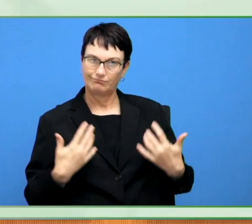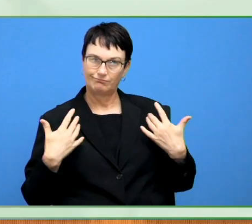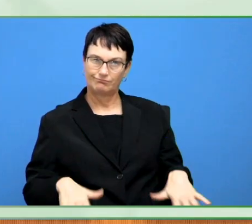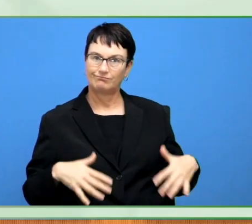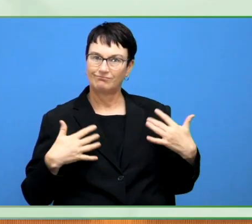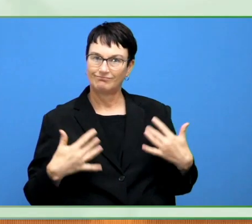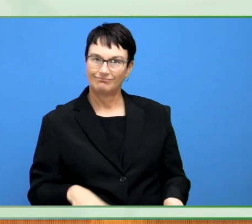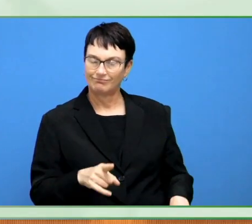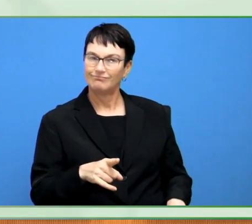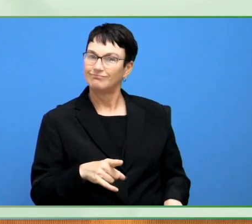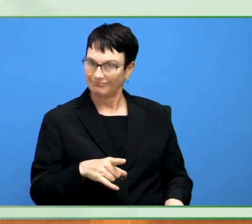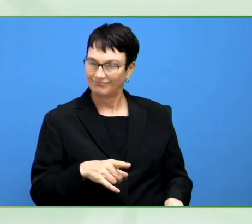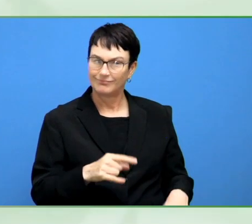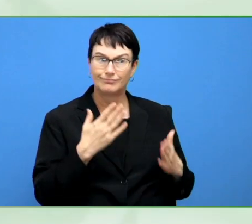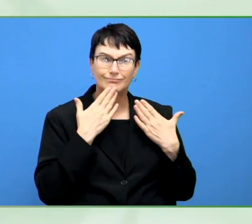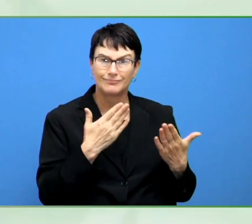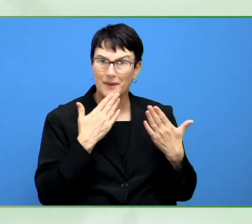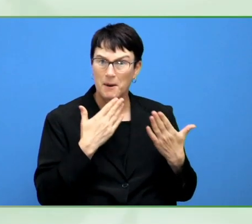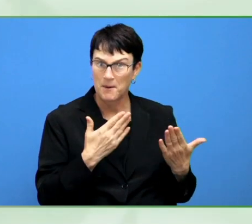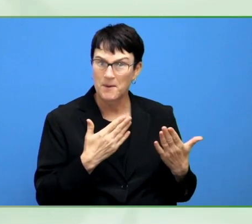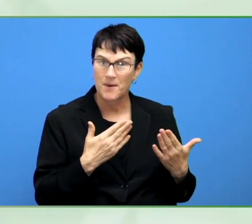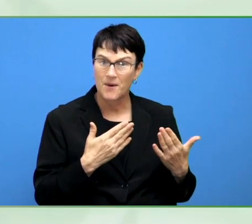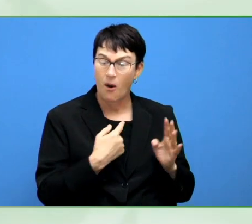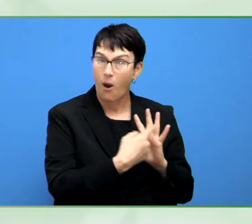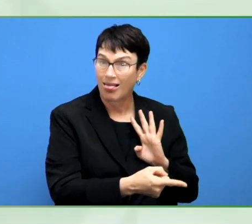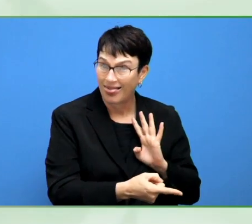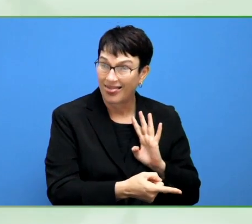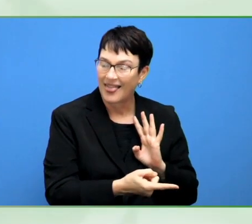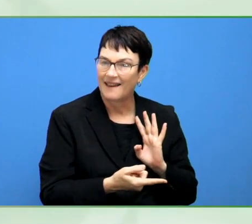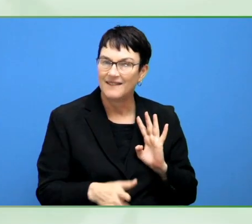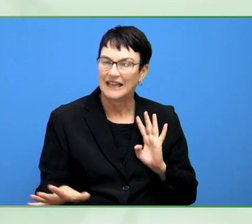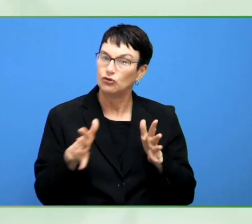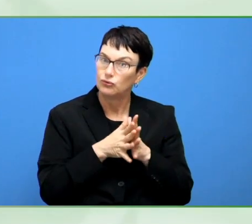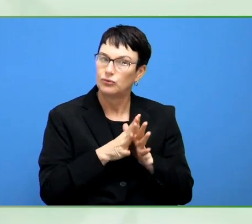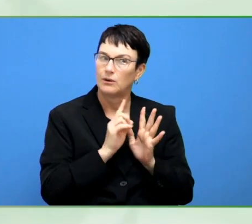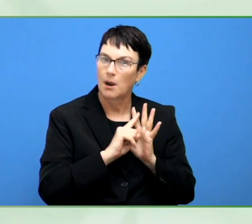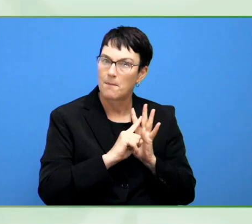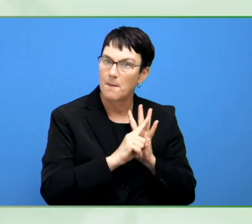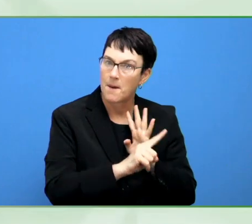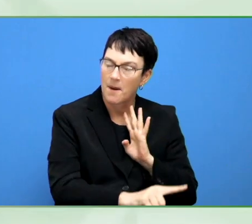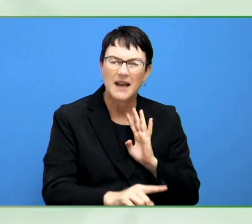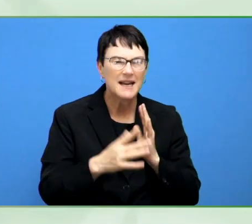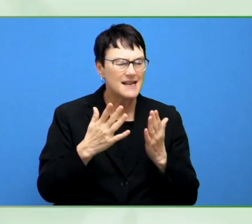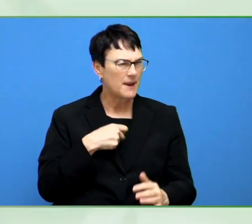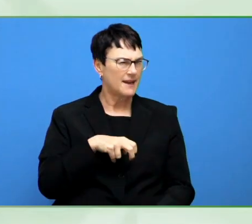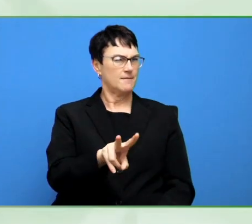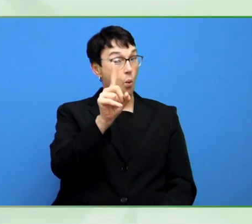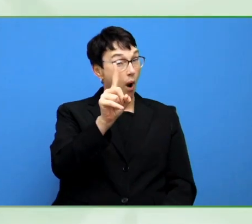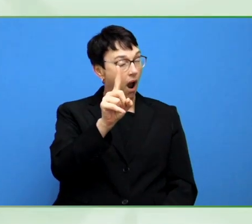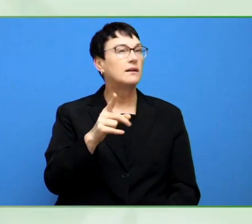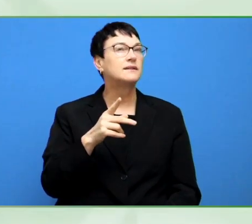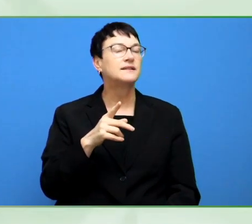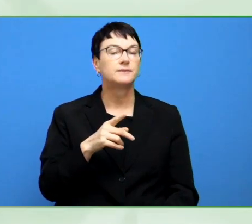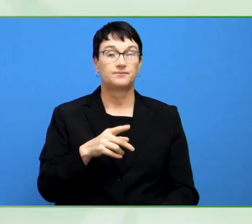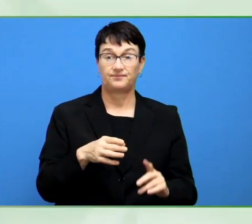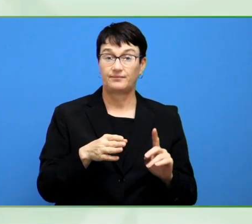Thank you so much, all of you in the panel. One point that I just want to make here is Monica was talking all